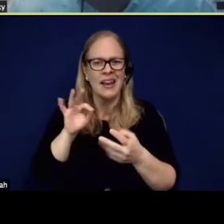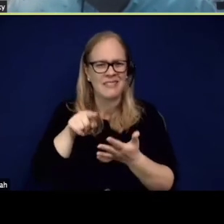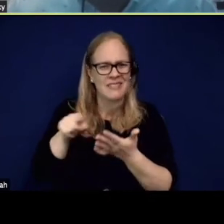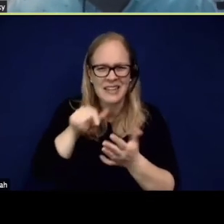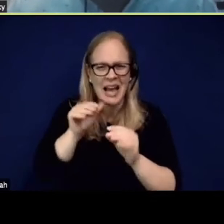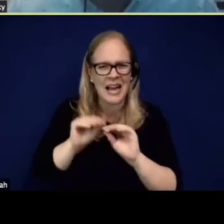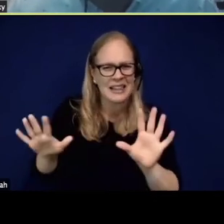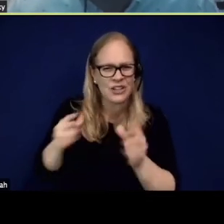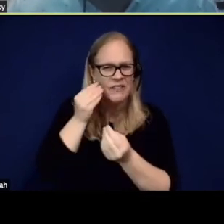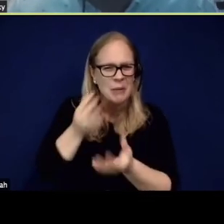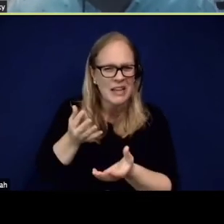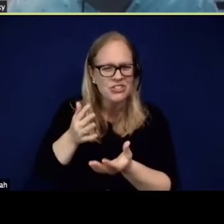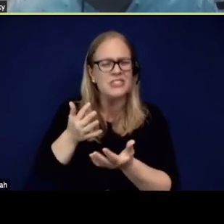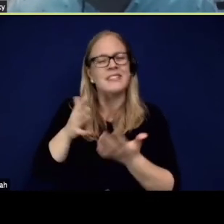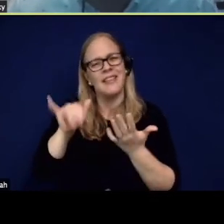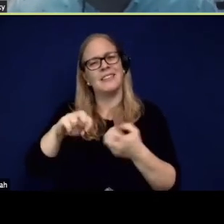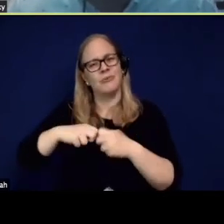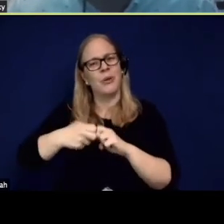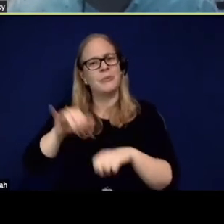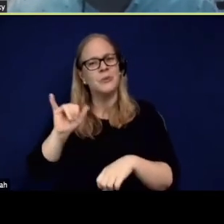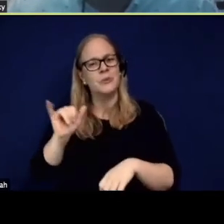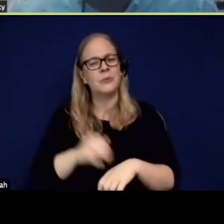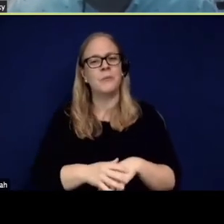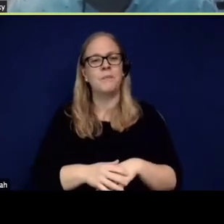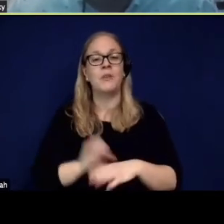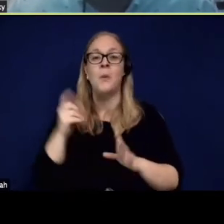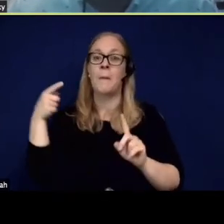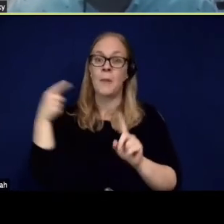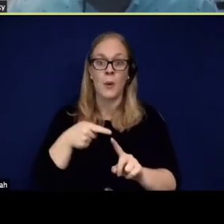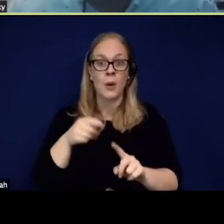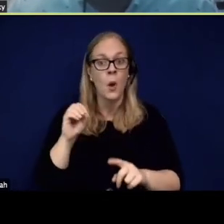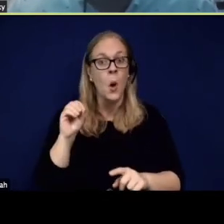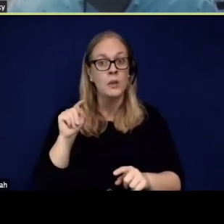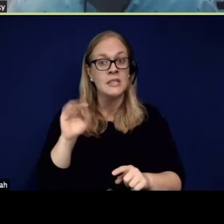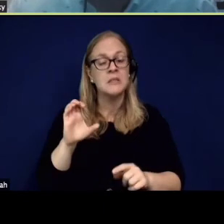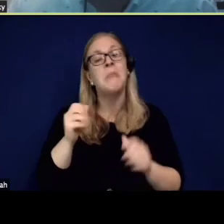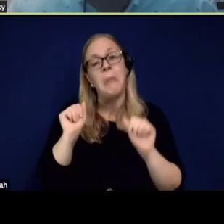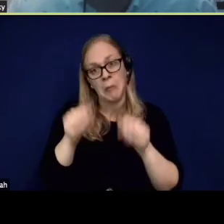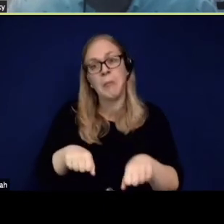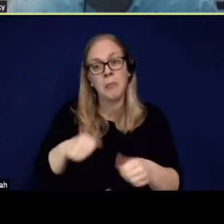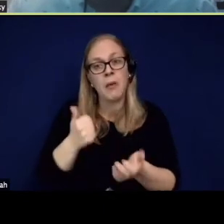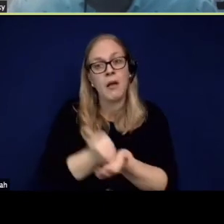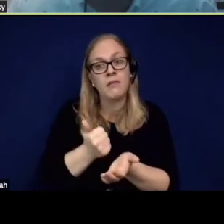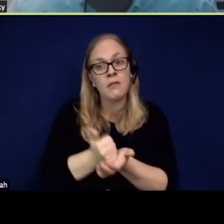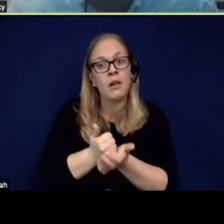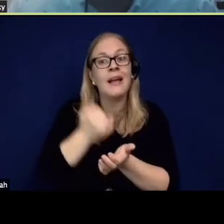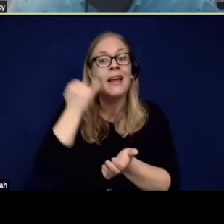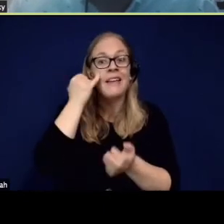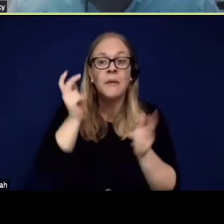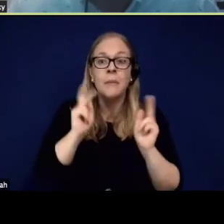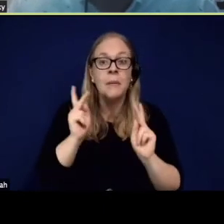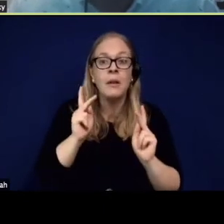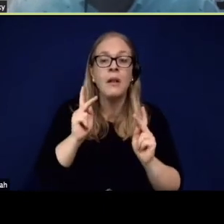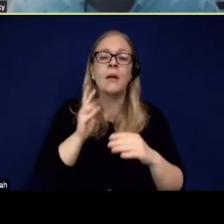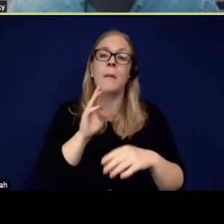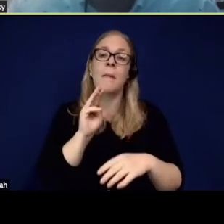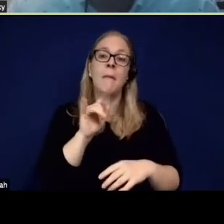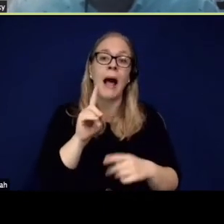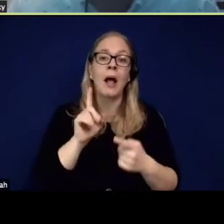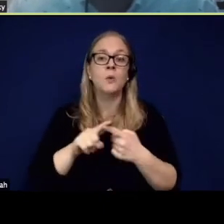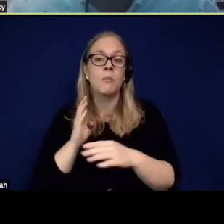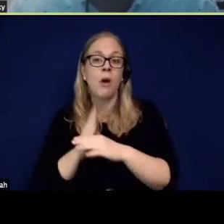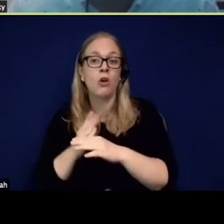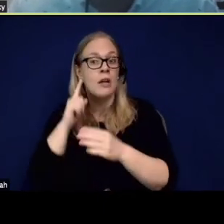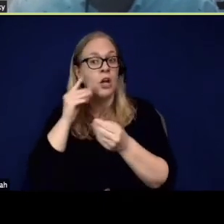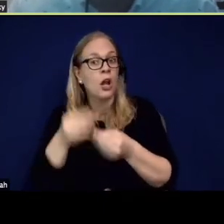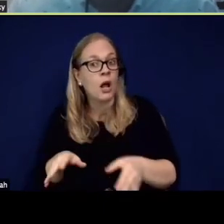that I believe these hearing aids will be useful for people with moderate hearing loss if they live in a nursing home, in a listening facility,